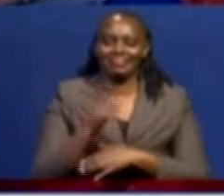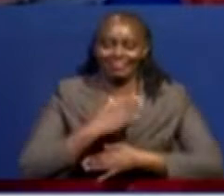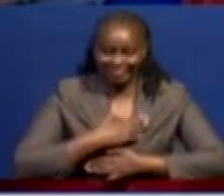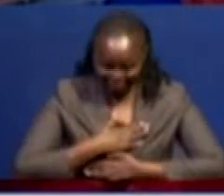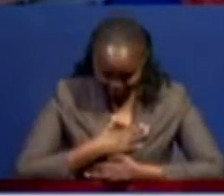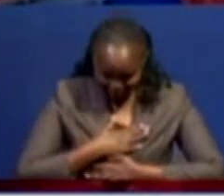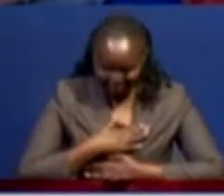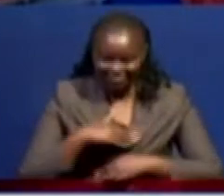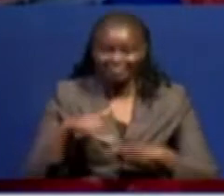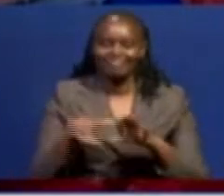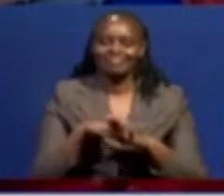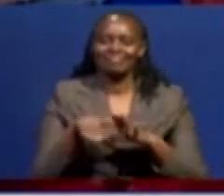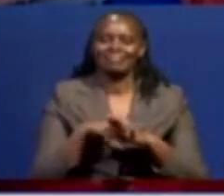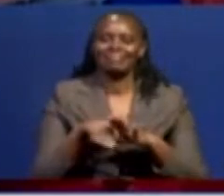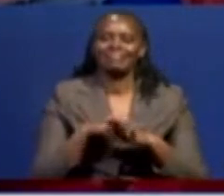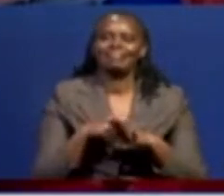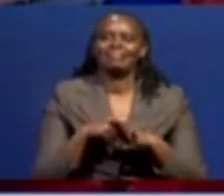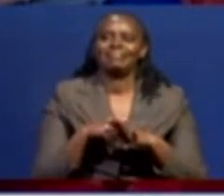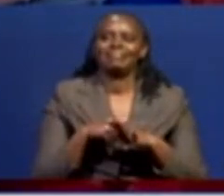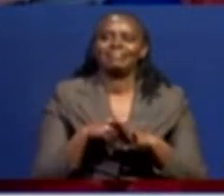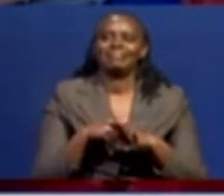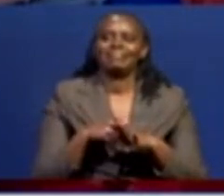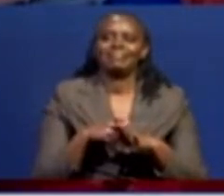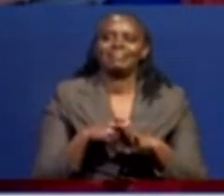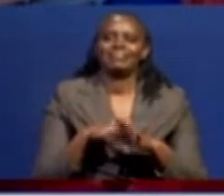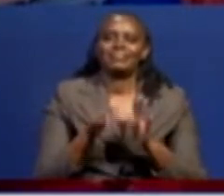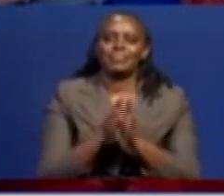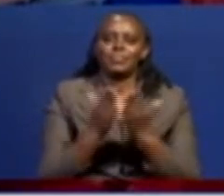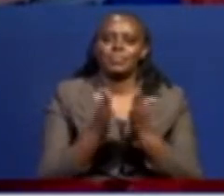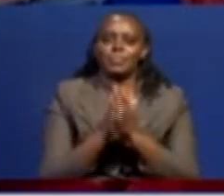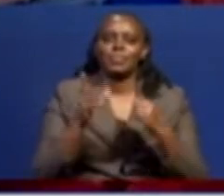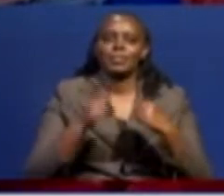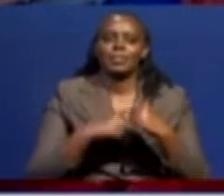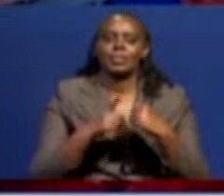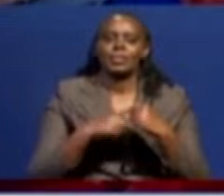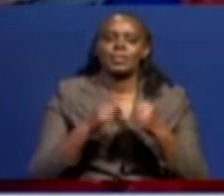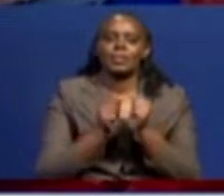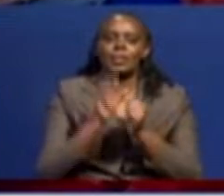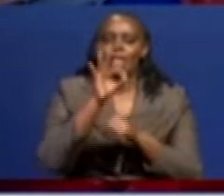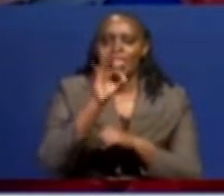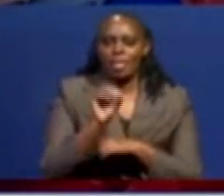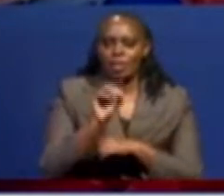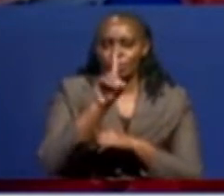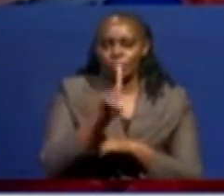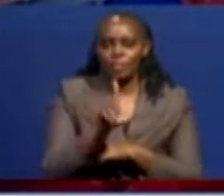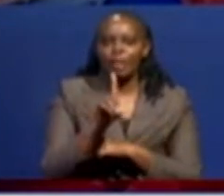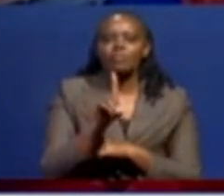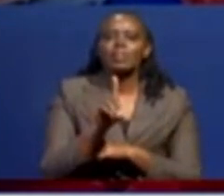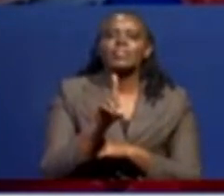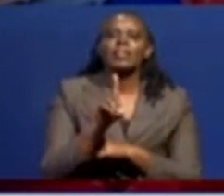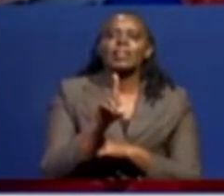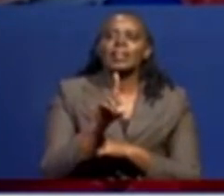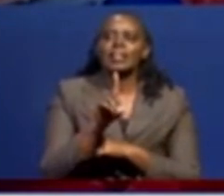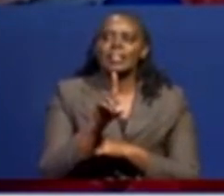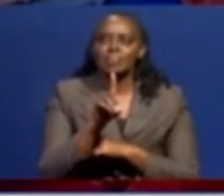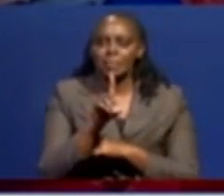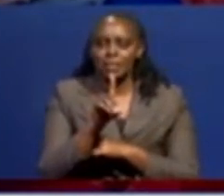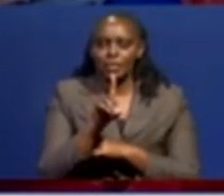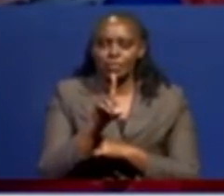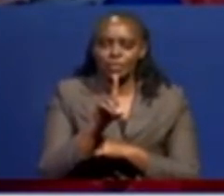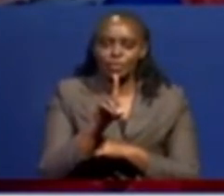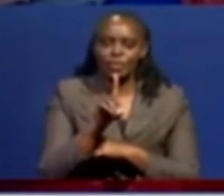Sorry, honorable members, it's volume 6, page 31.